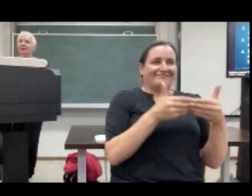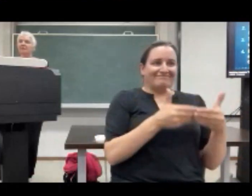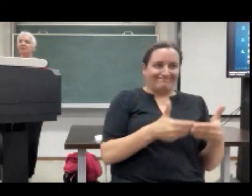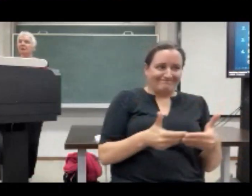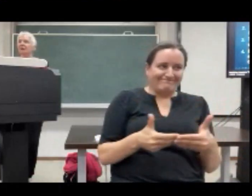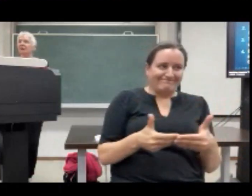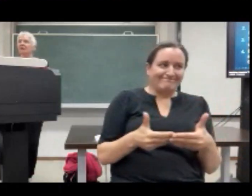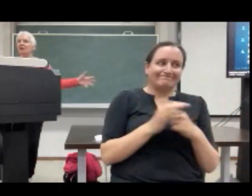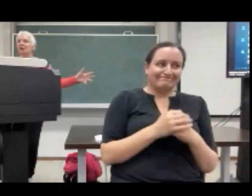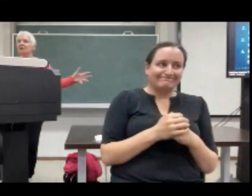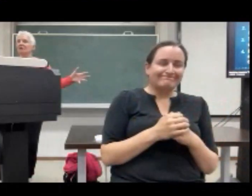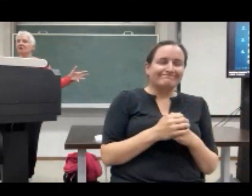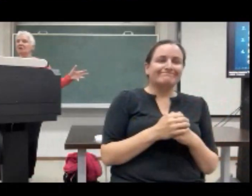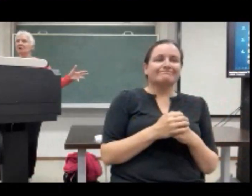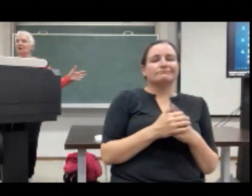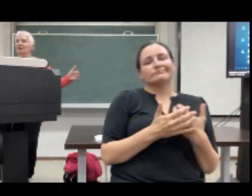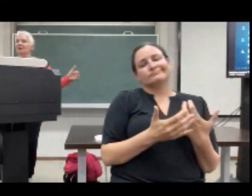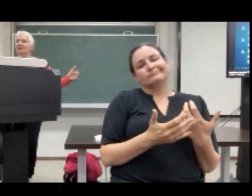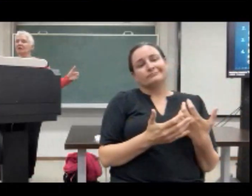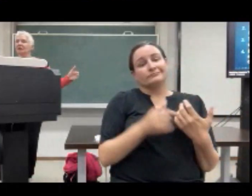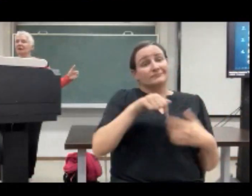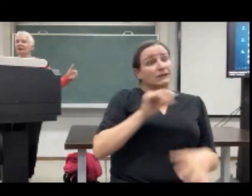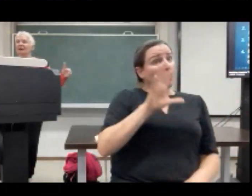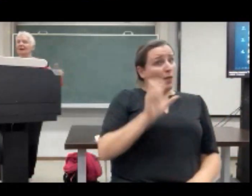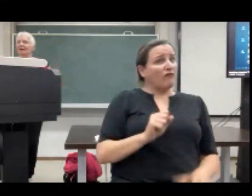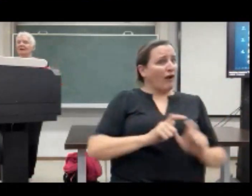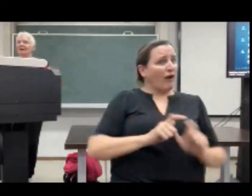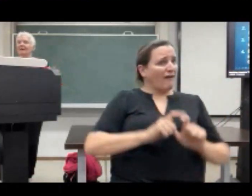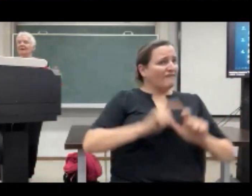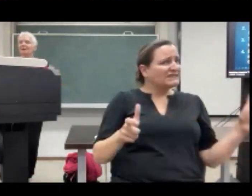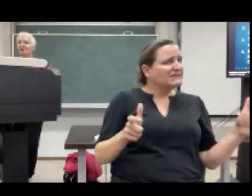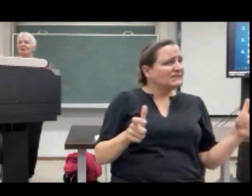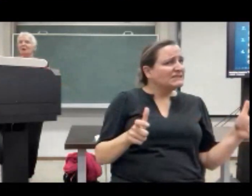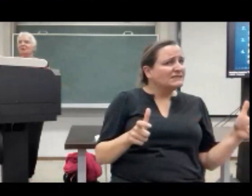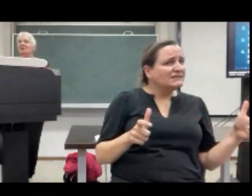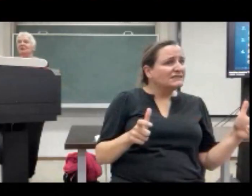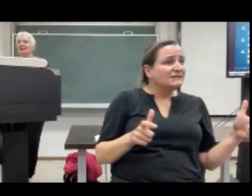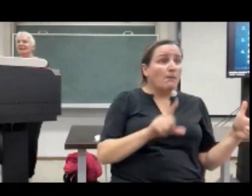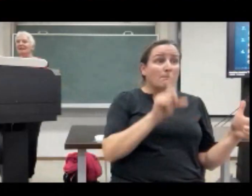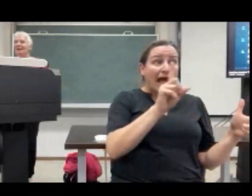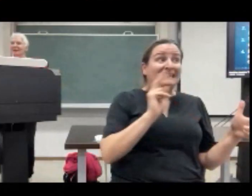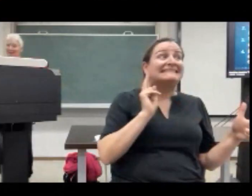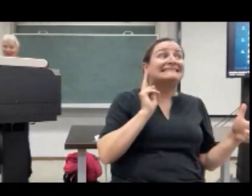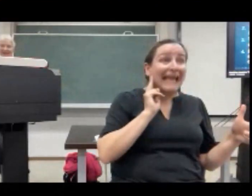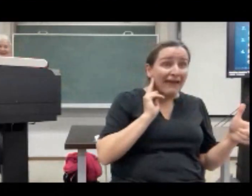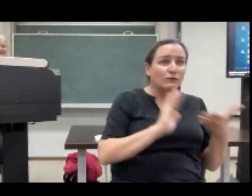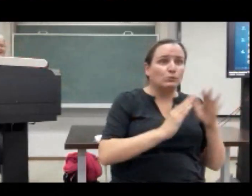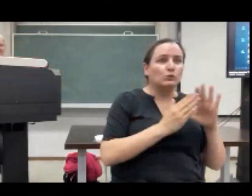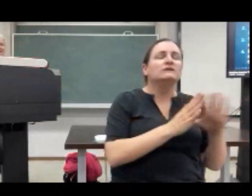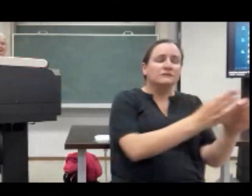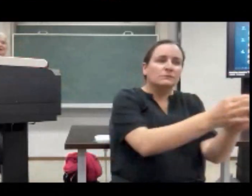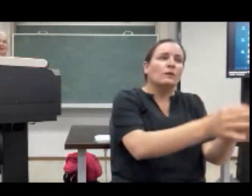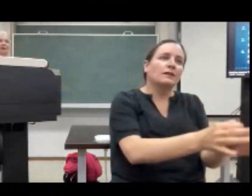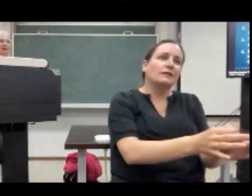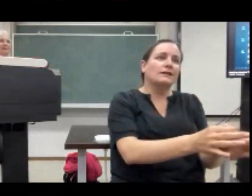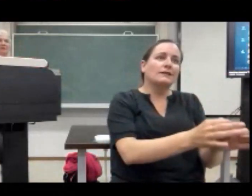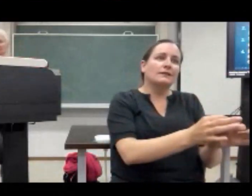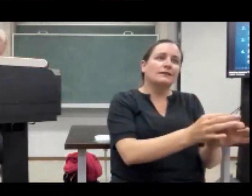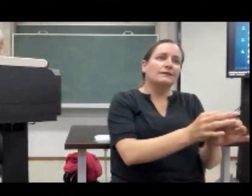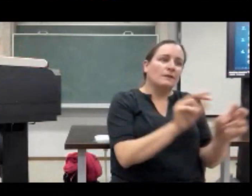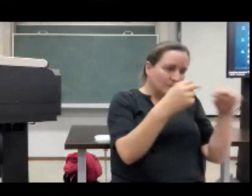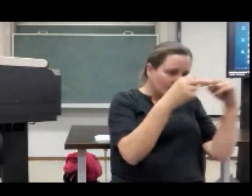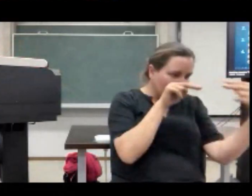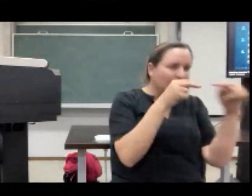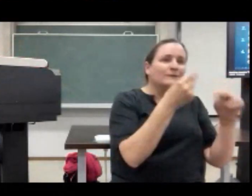And even in a large country like South Africa, you've got small communities. So this is actually